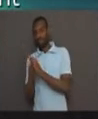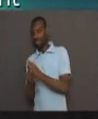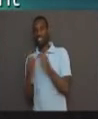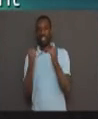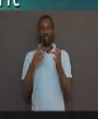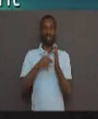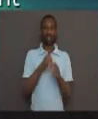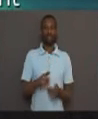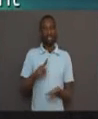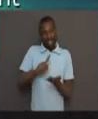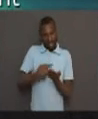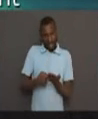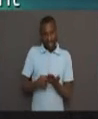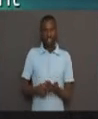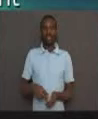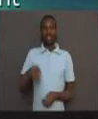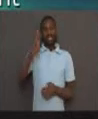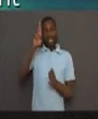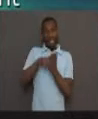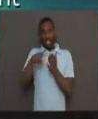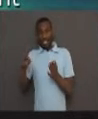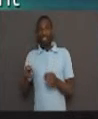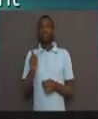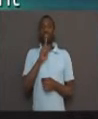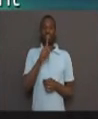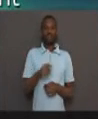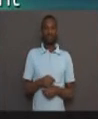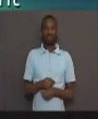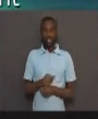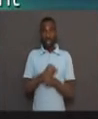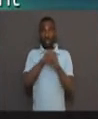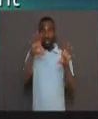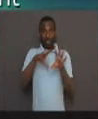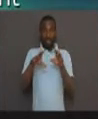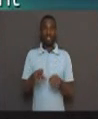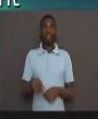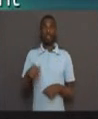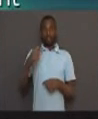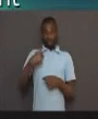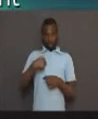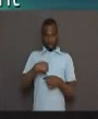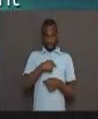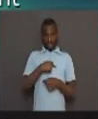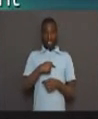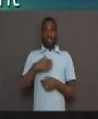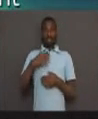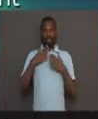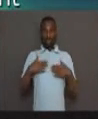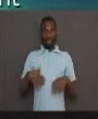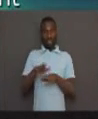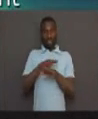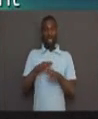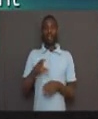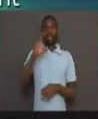Although we know that radiation can cause cancer, it is also